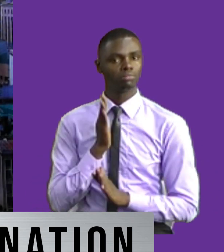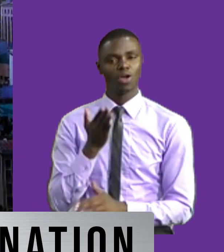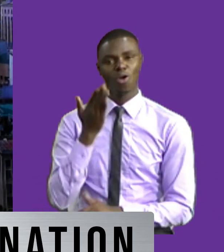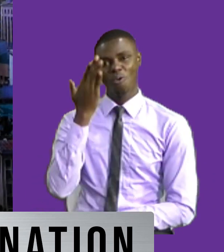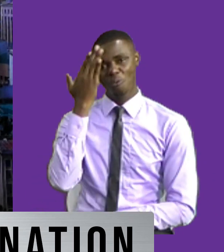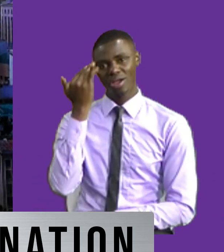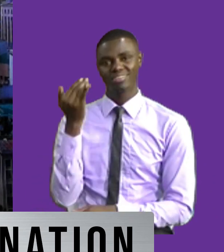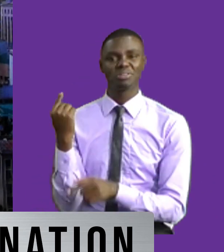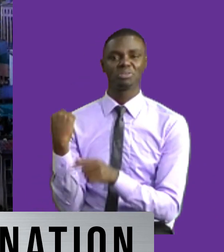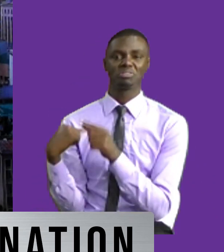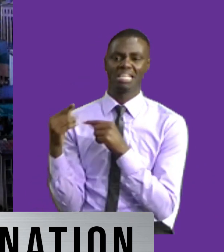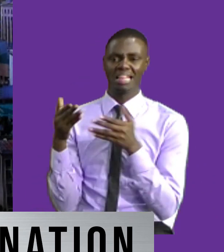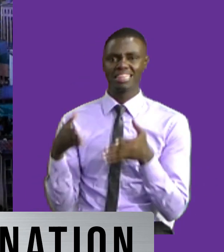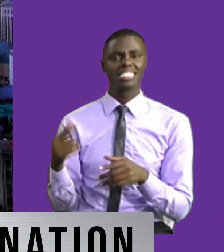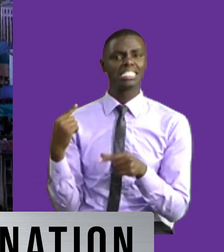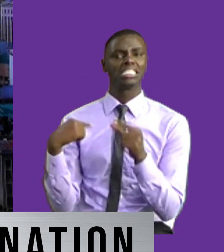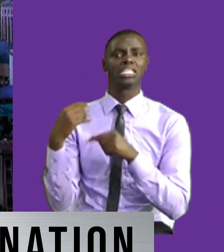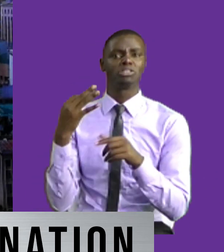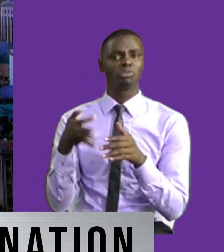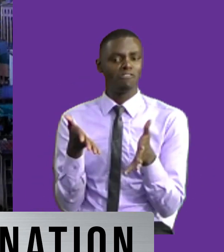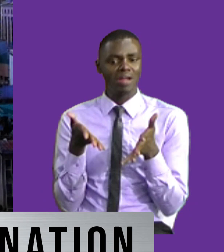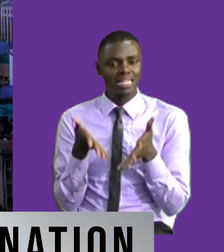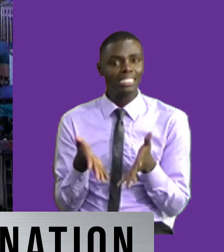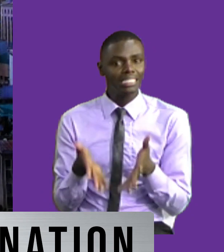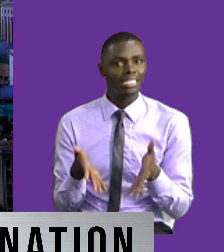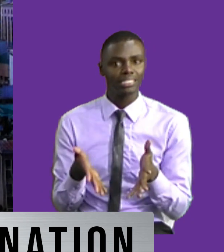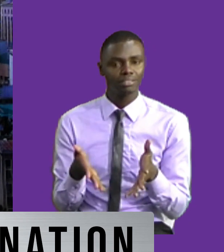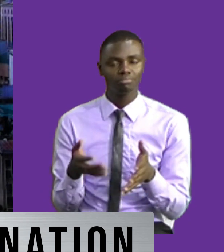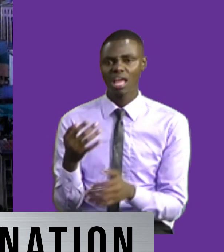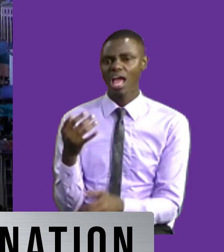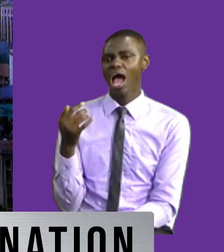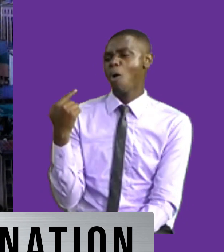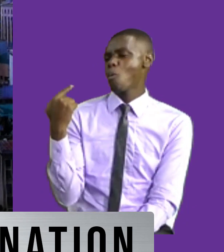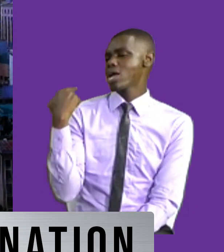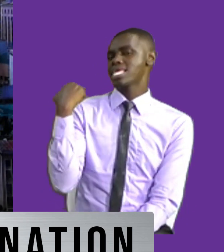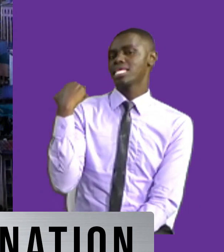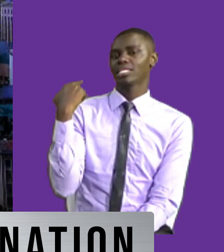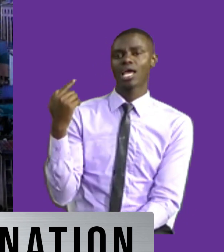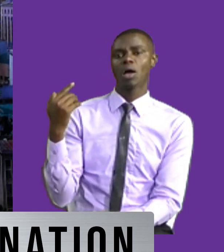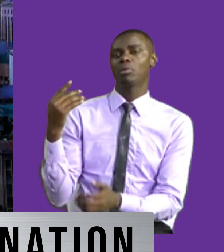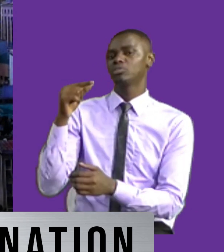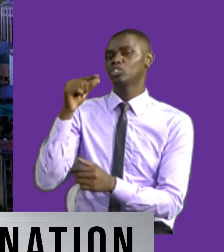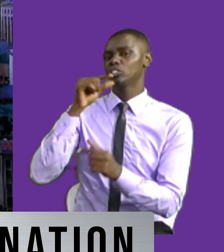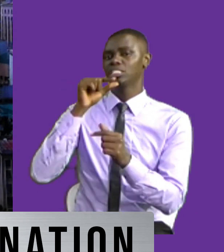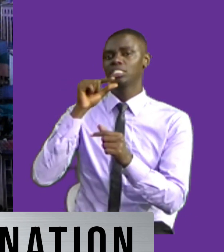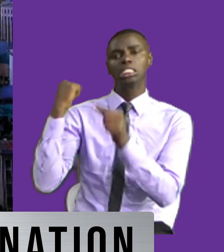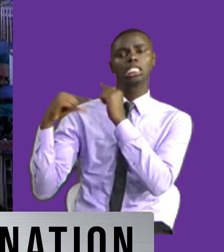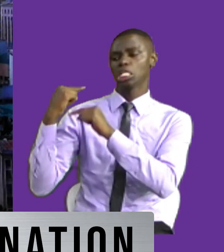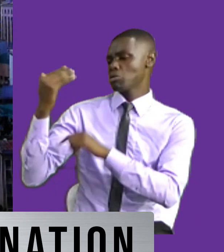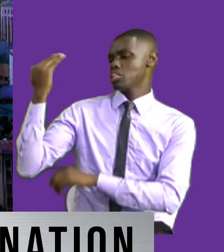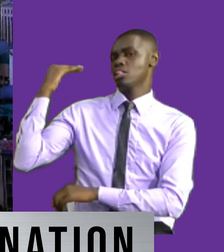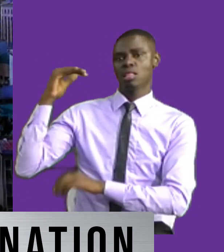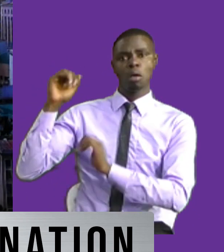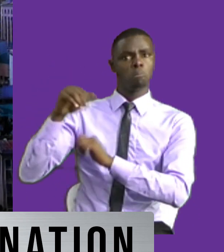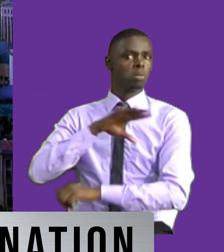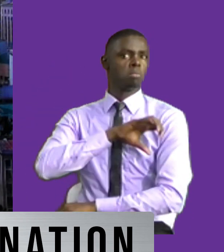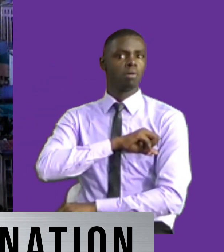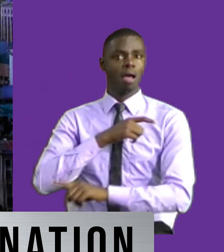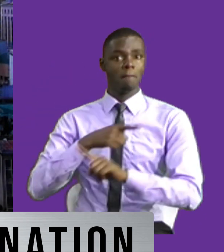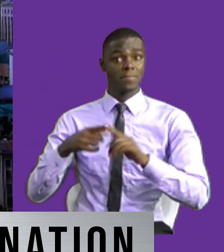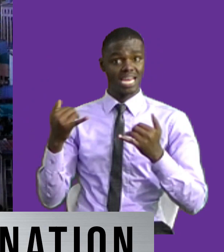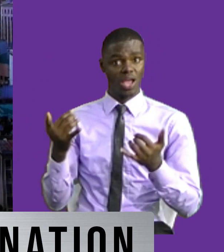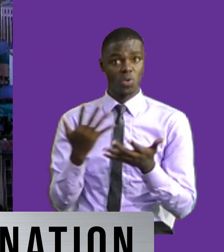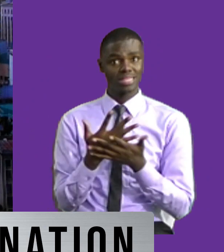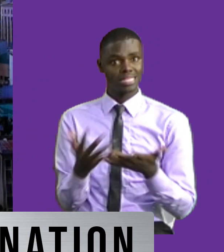of the generation. This is a generation of instancy. You know, our yesterday generation, we could take time, but now things